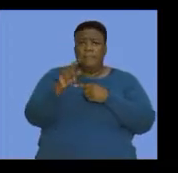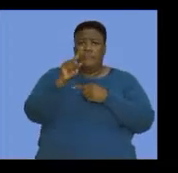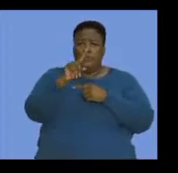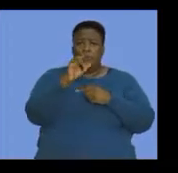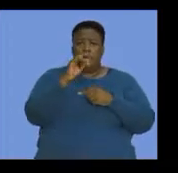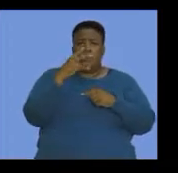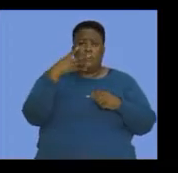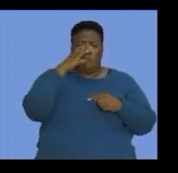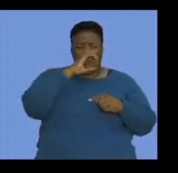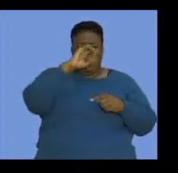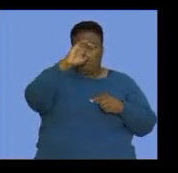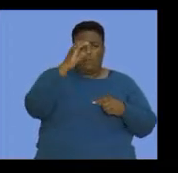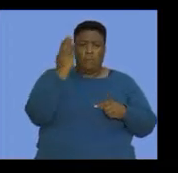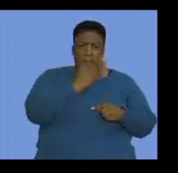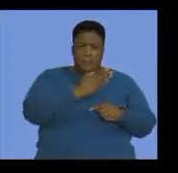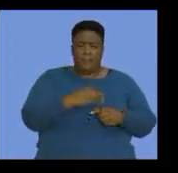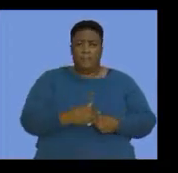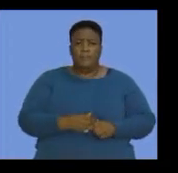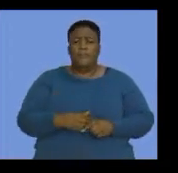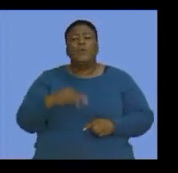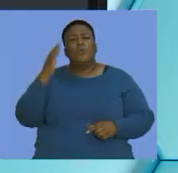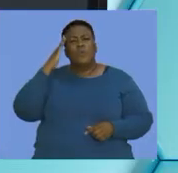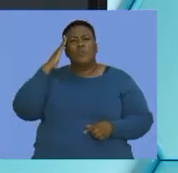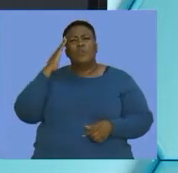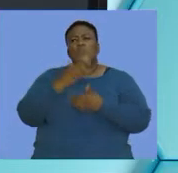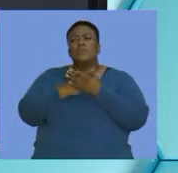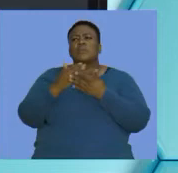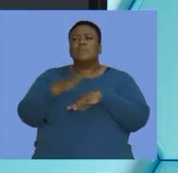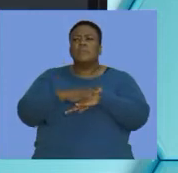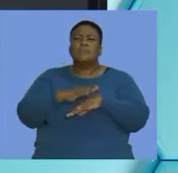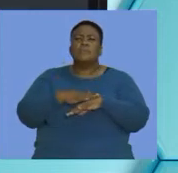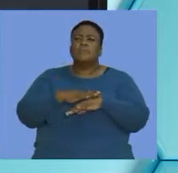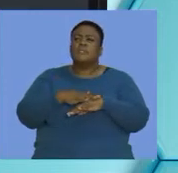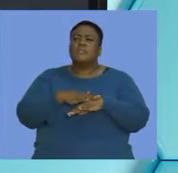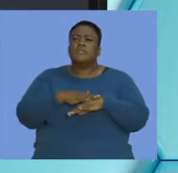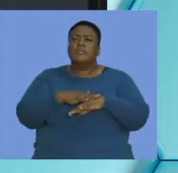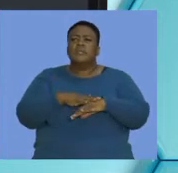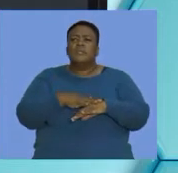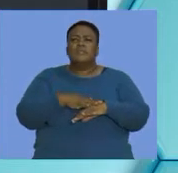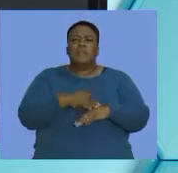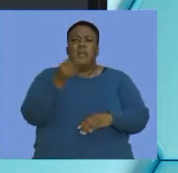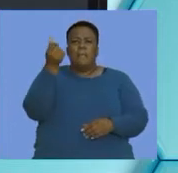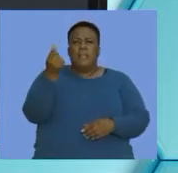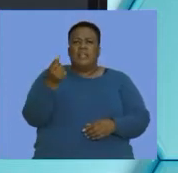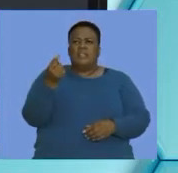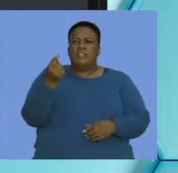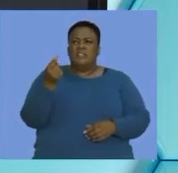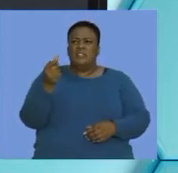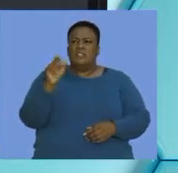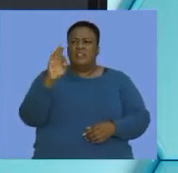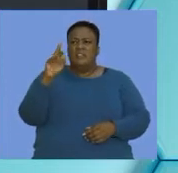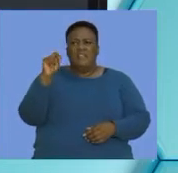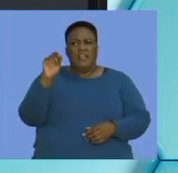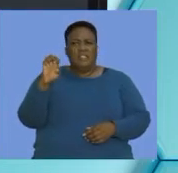instituted instead of fines. So we know that sometimes the monetary fines are significantly